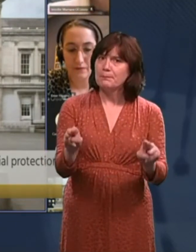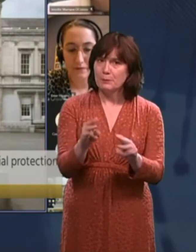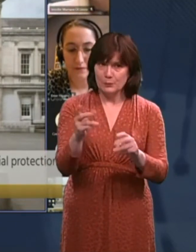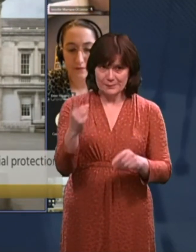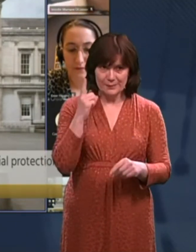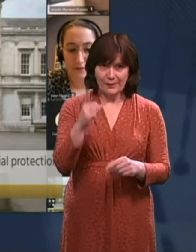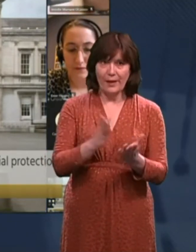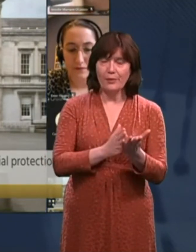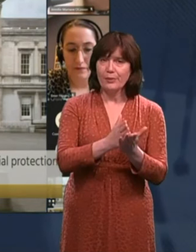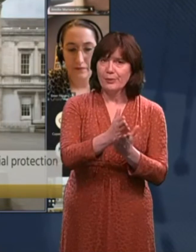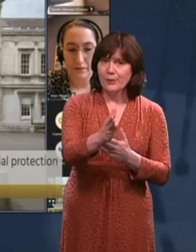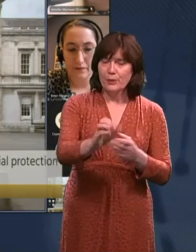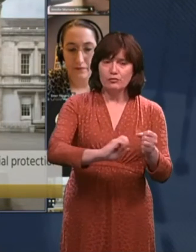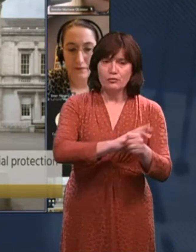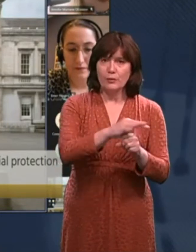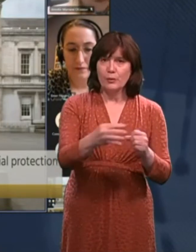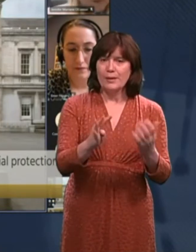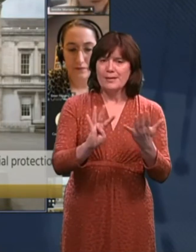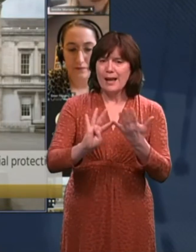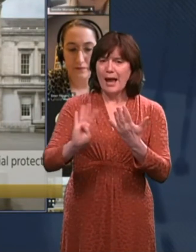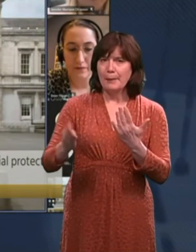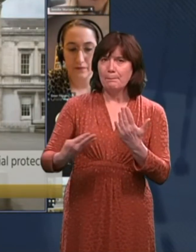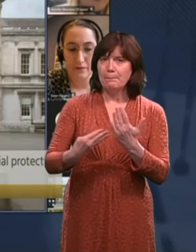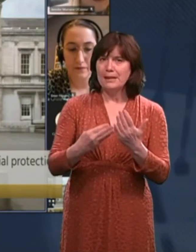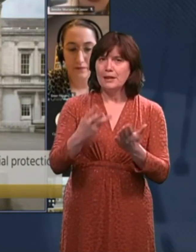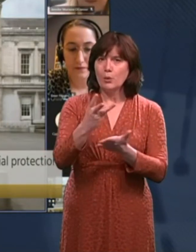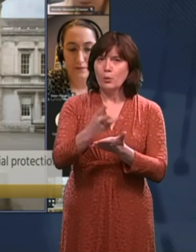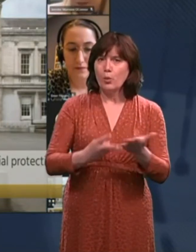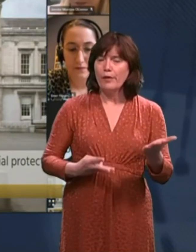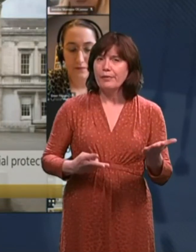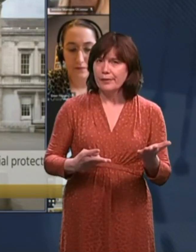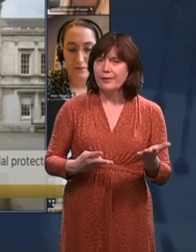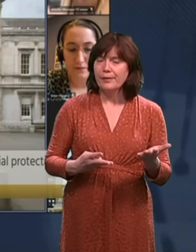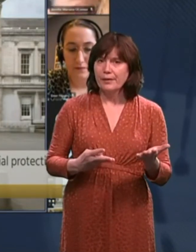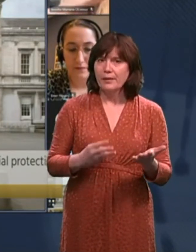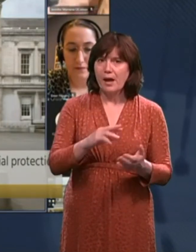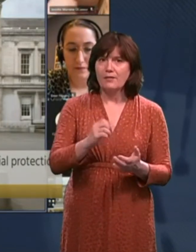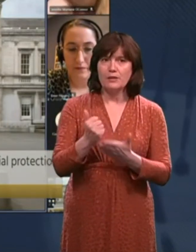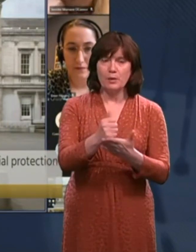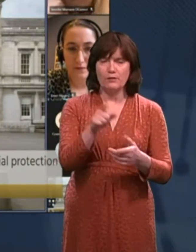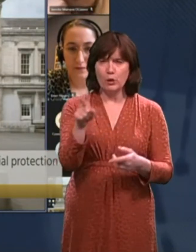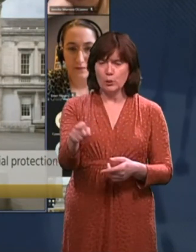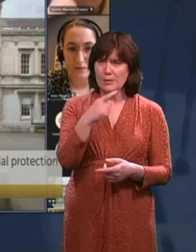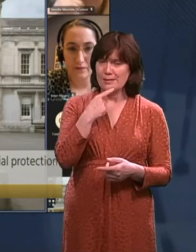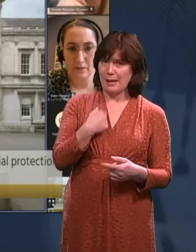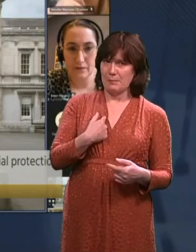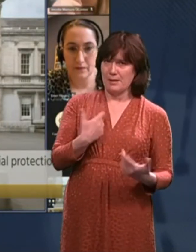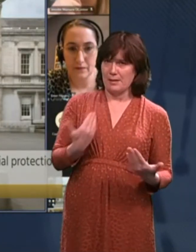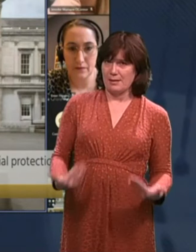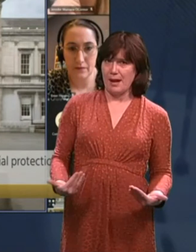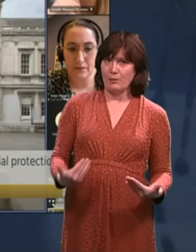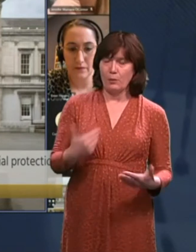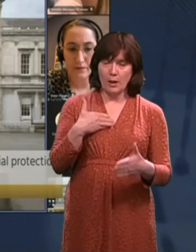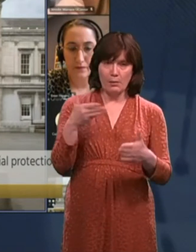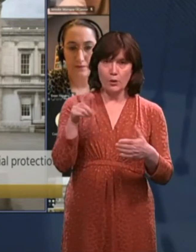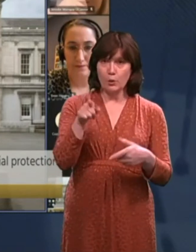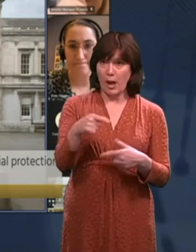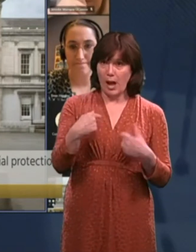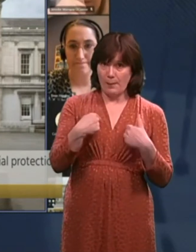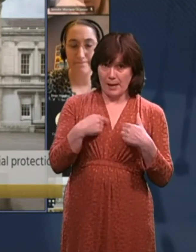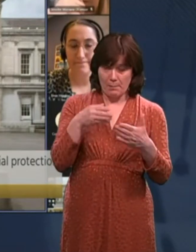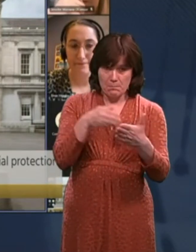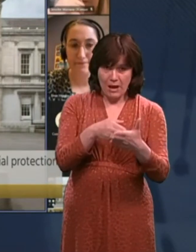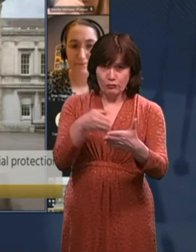pandemic with almost $9 billion worth of supports. And for you to say that we are trying to put obstacles in the way of people